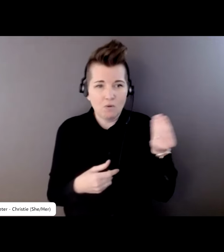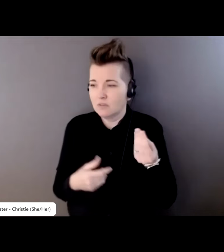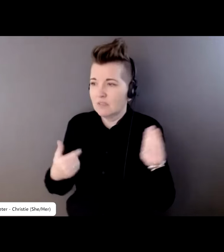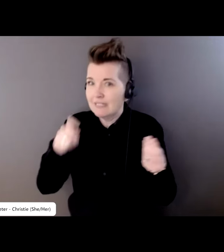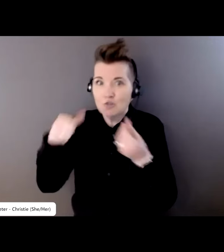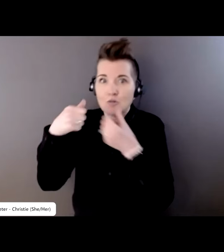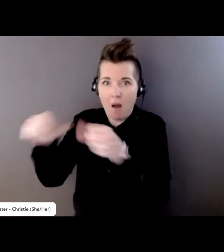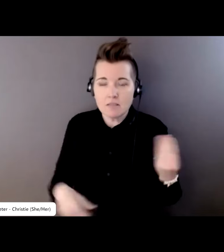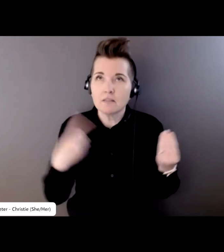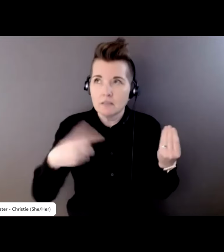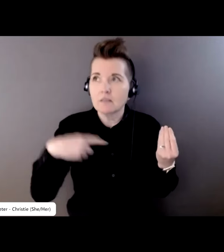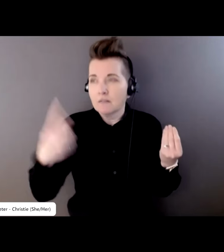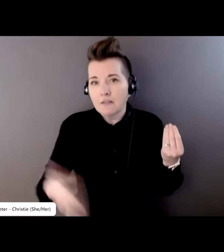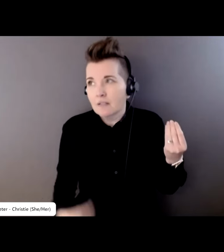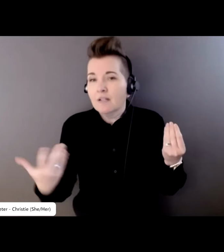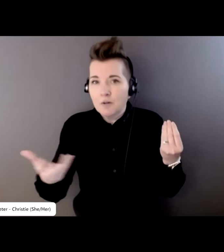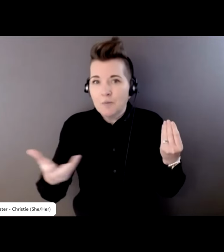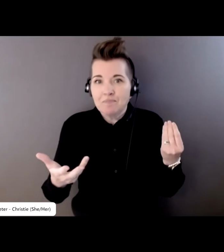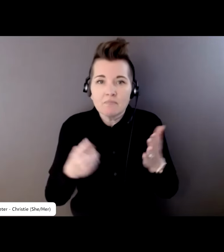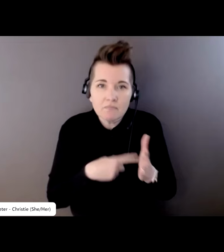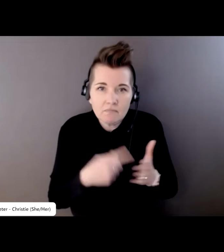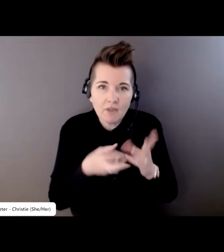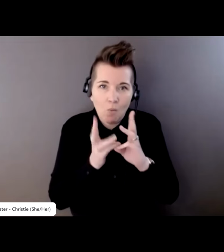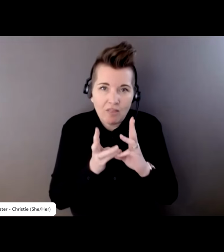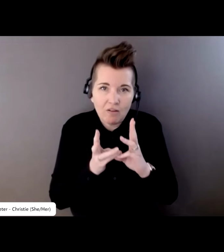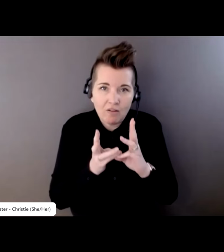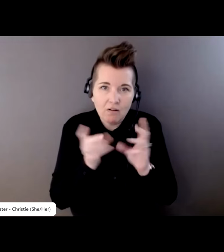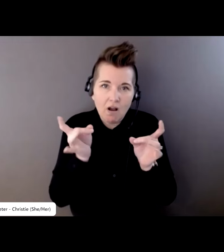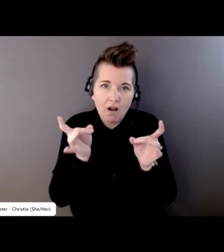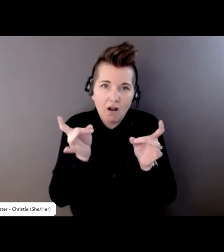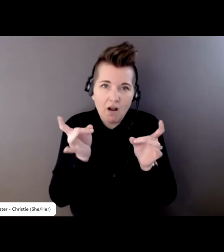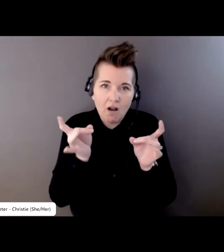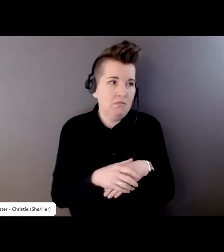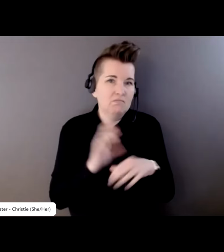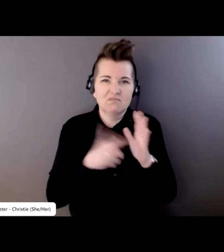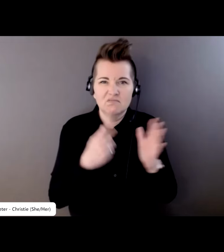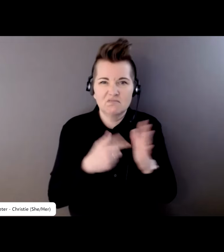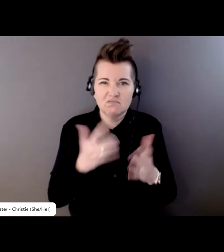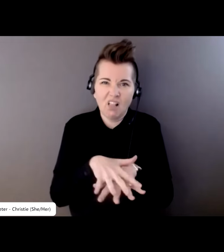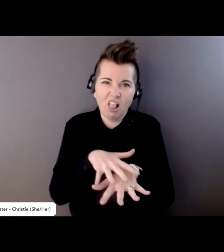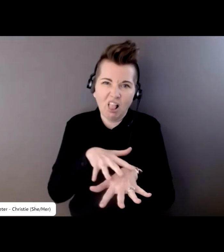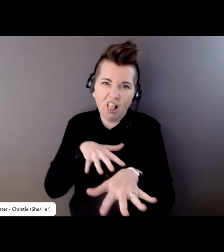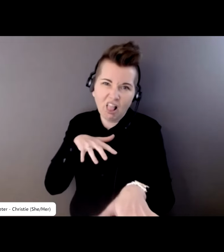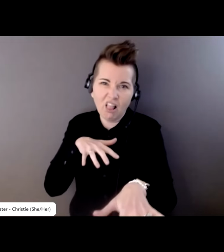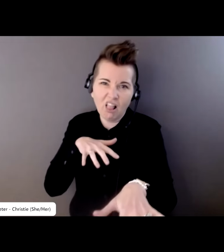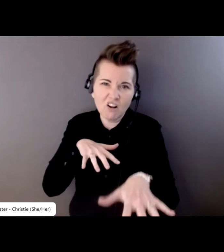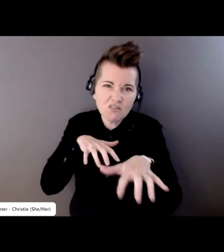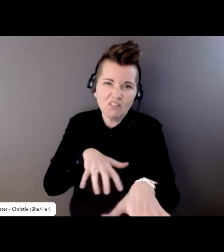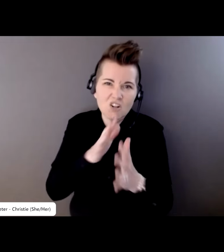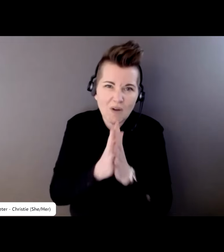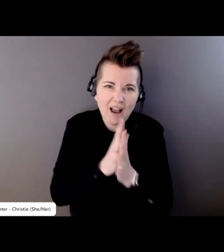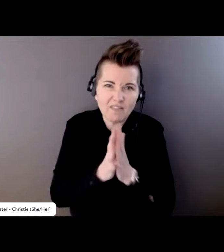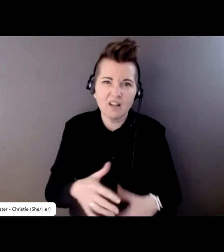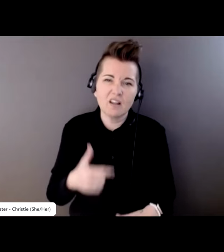bad or the weather's so bad, I think to myself, do I want to go out and go through all that hassle for